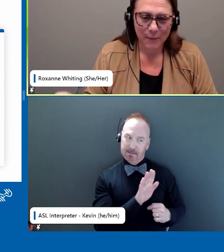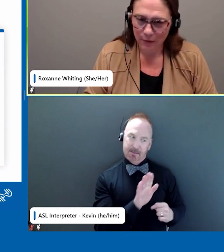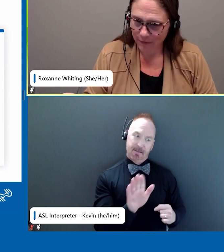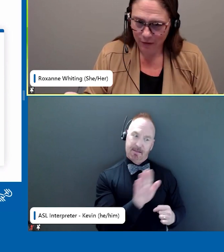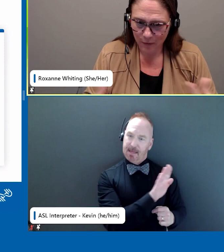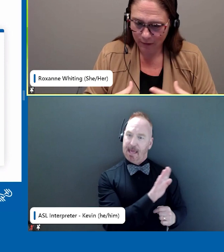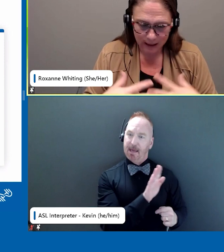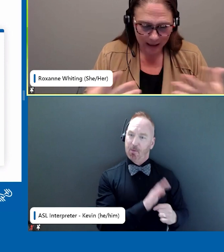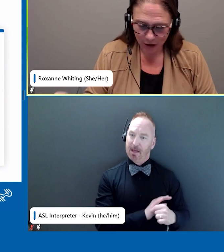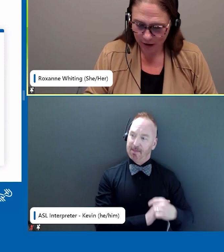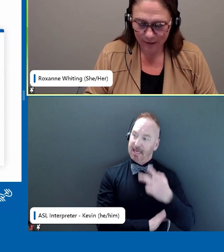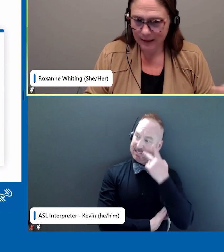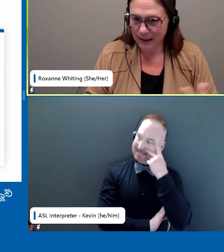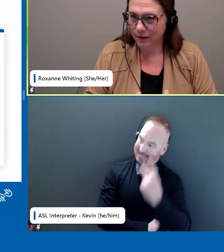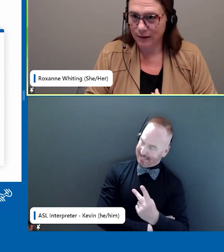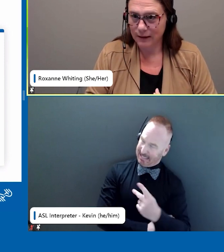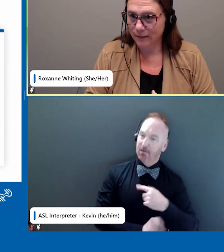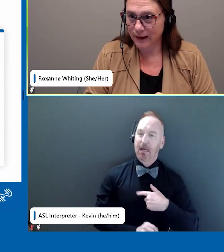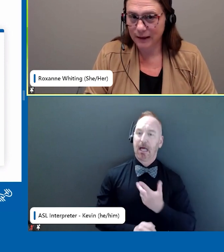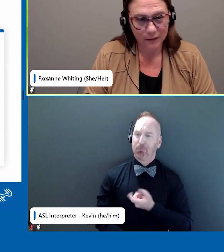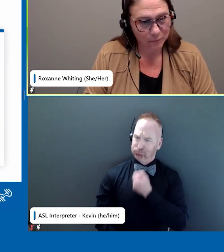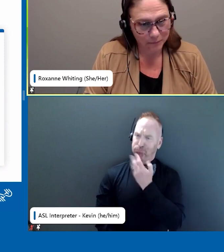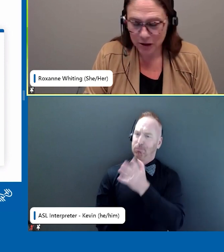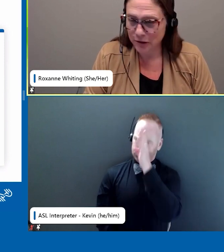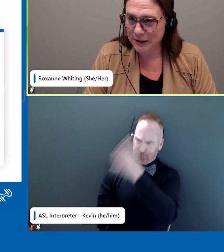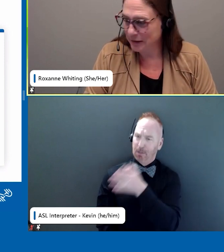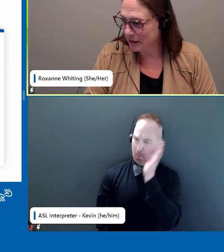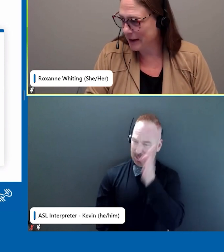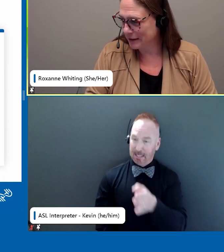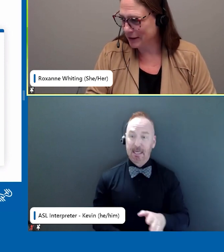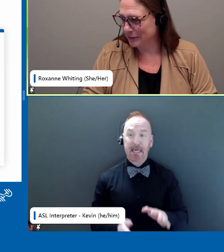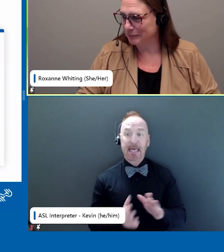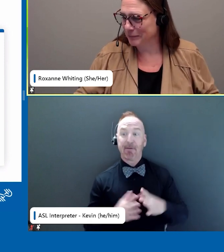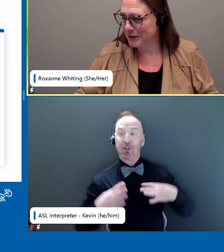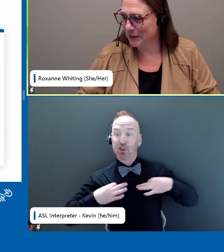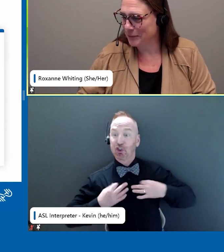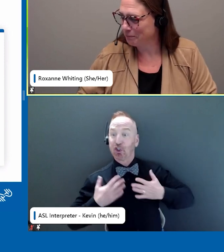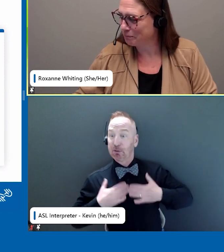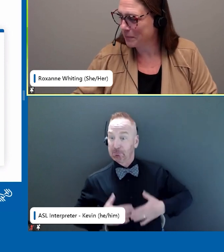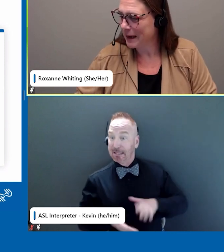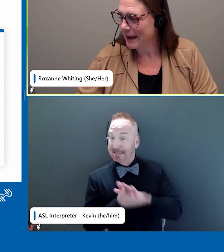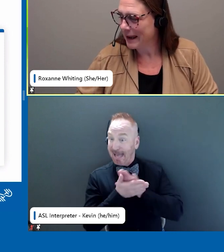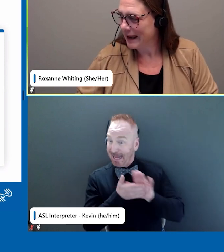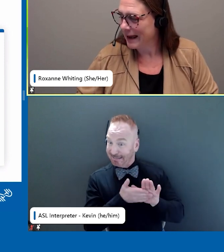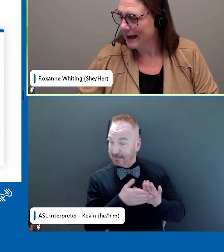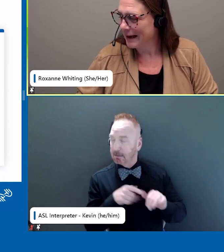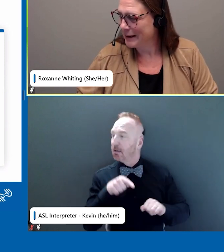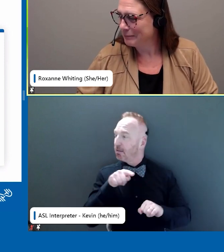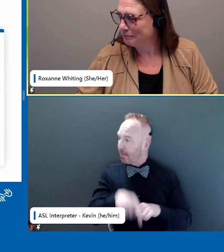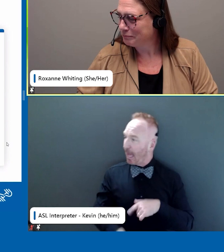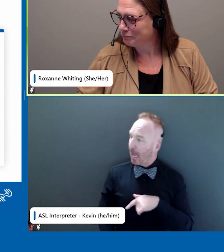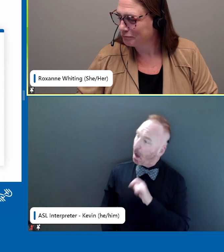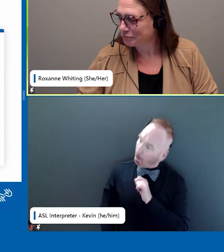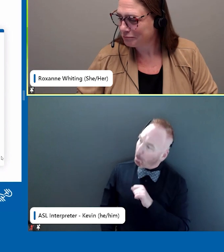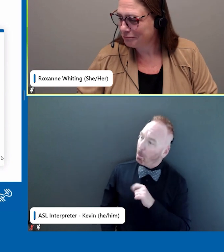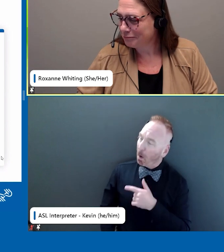will come out. If you're wearing a nice shirt and you look lovely, they'll be sure to tell you that too. So